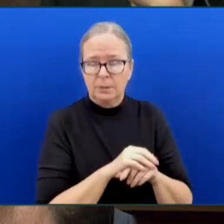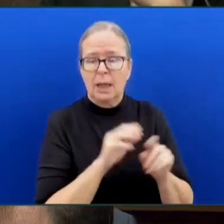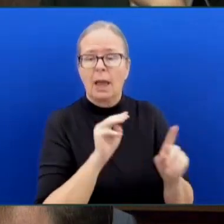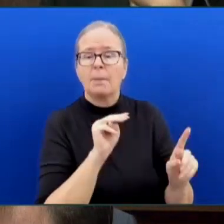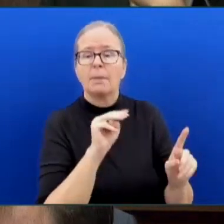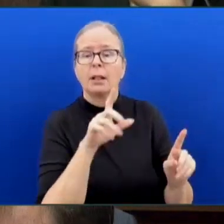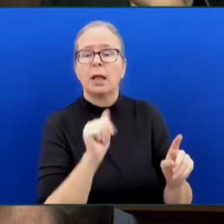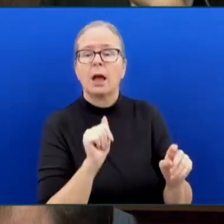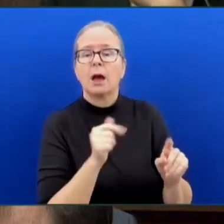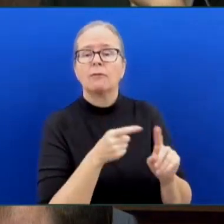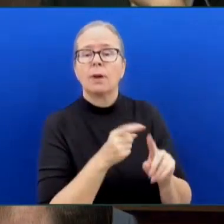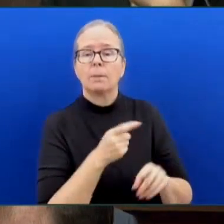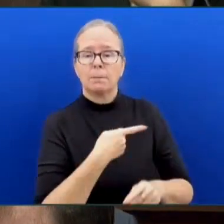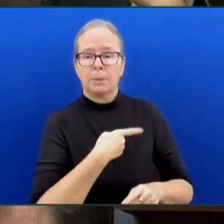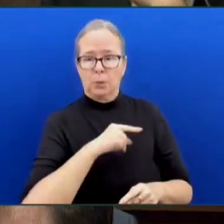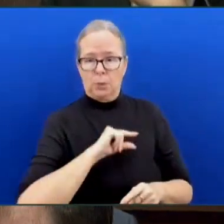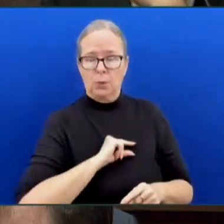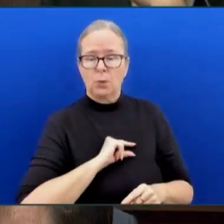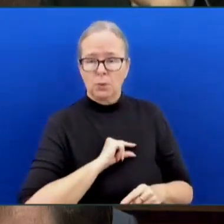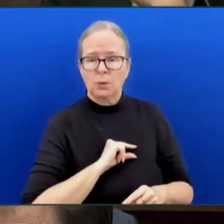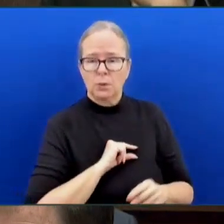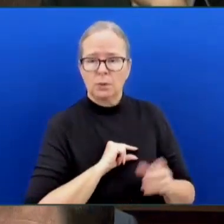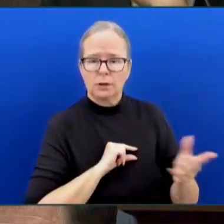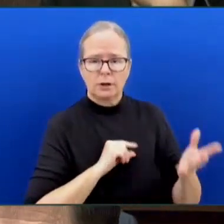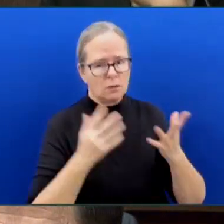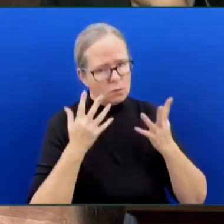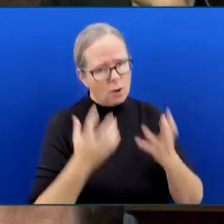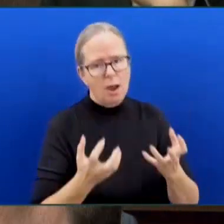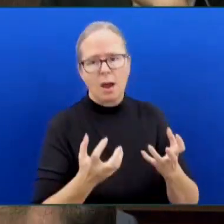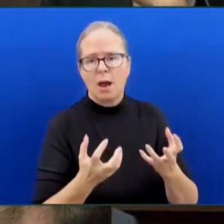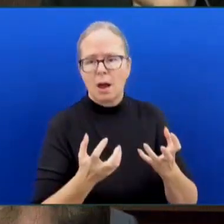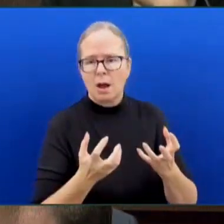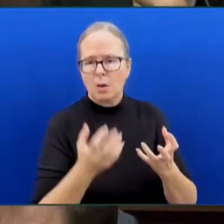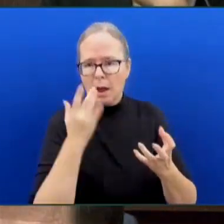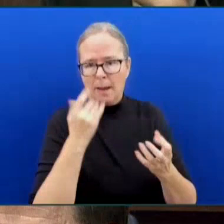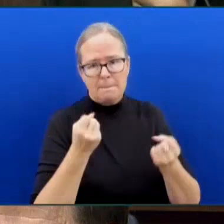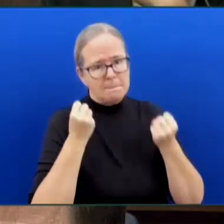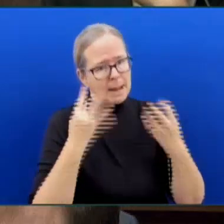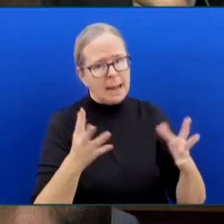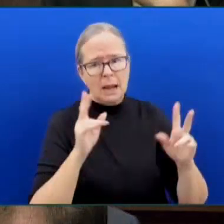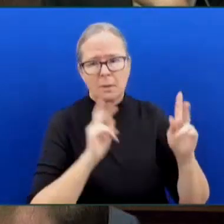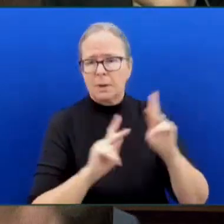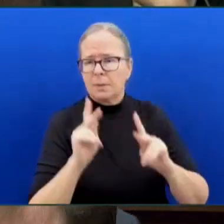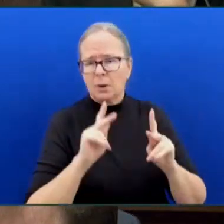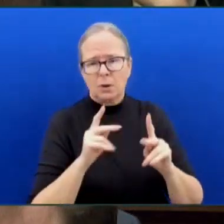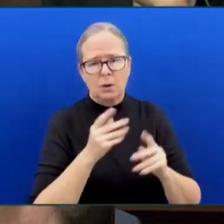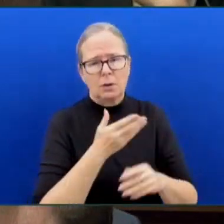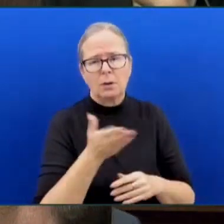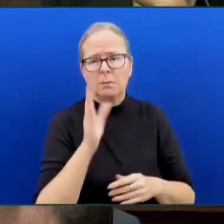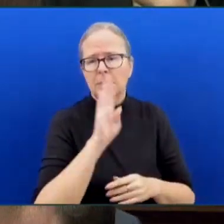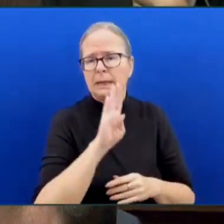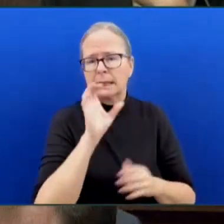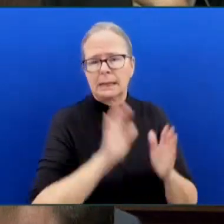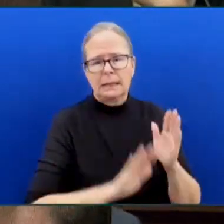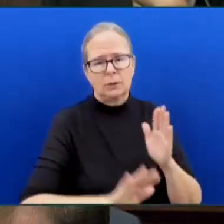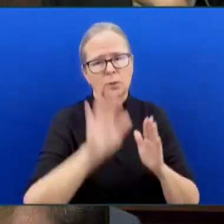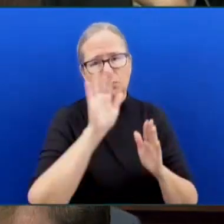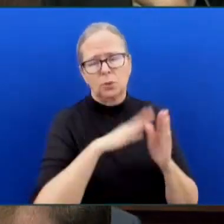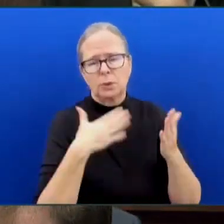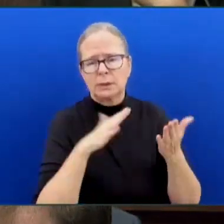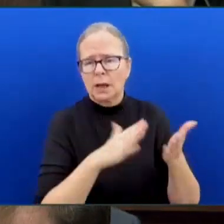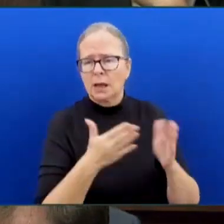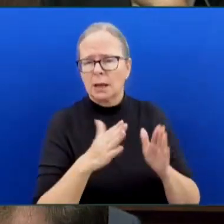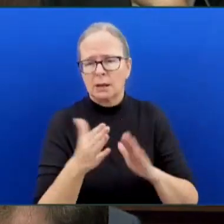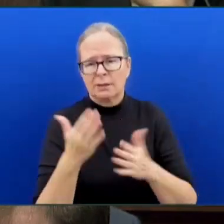because thousands of people in this province are dying by the toxic drug supply. Mr. Speaker, we took our job seriously.